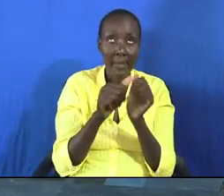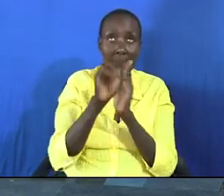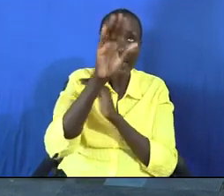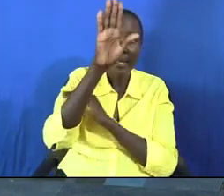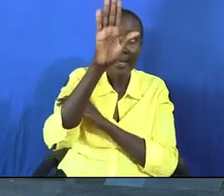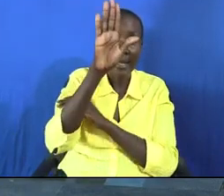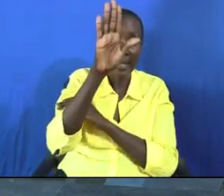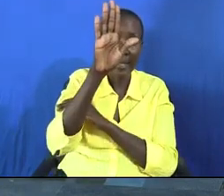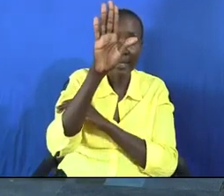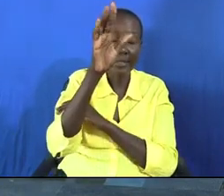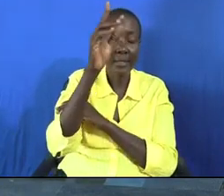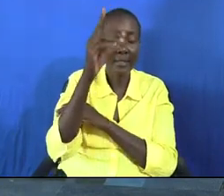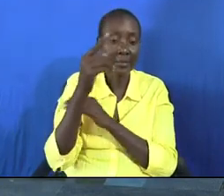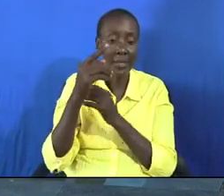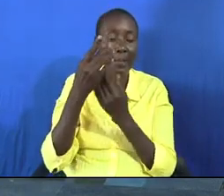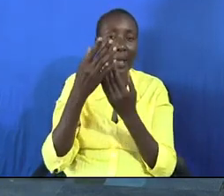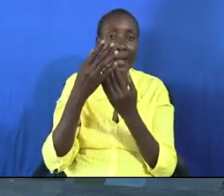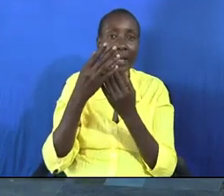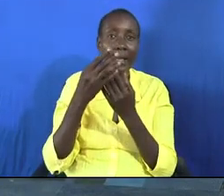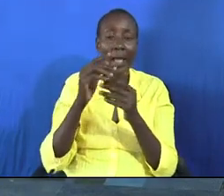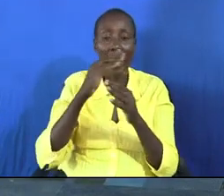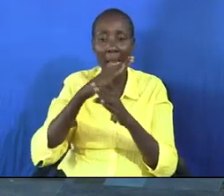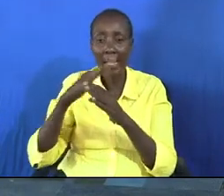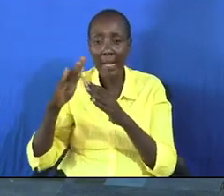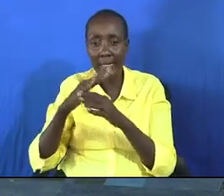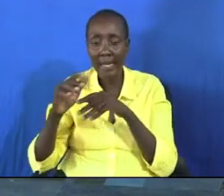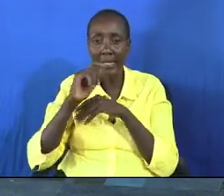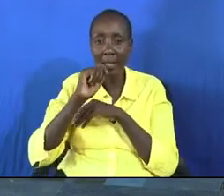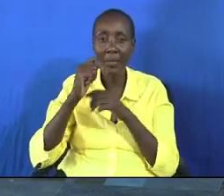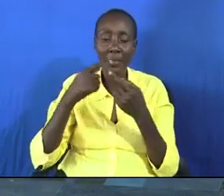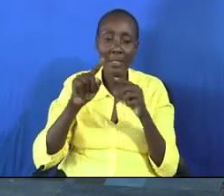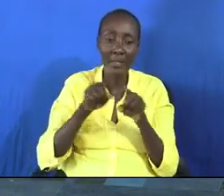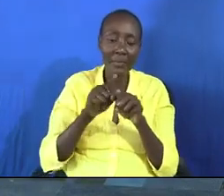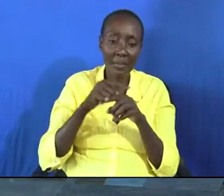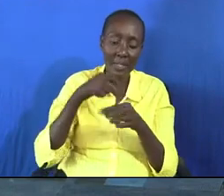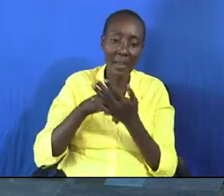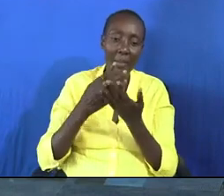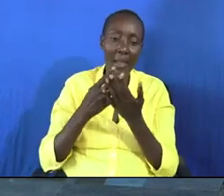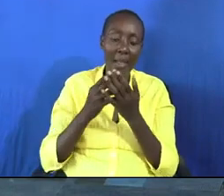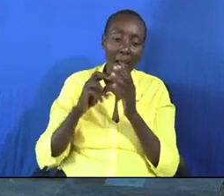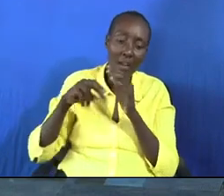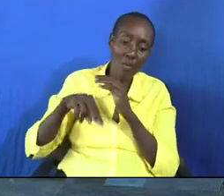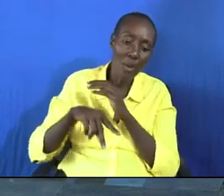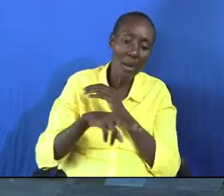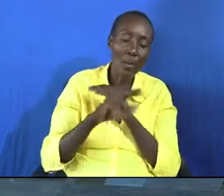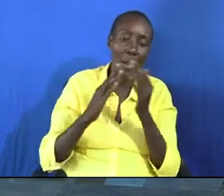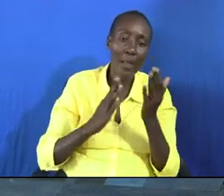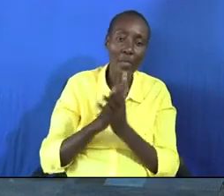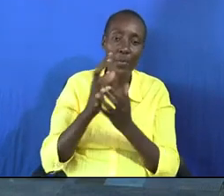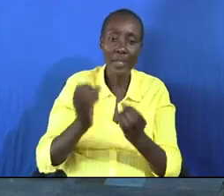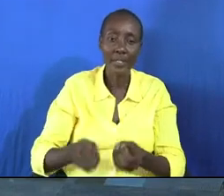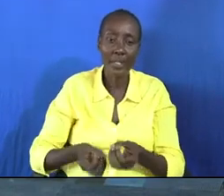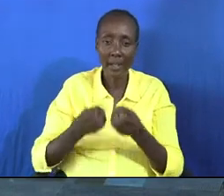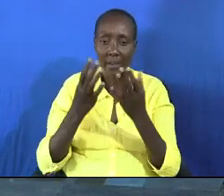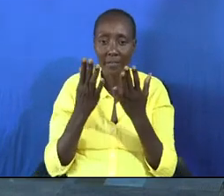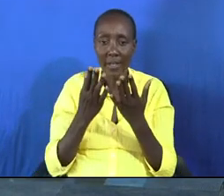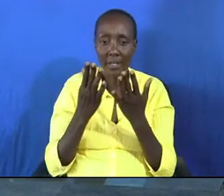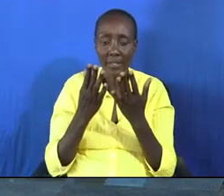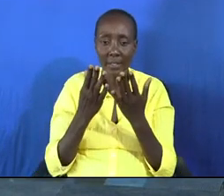who walked between the pieces of meat. And as he was walking through the sacrifices of the